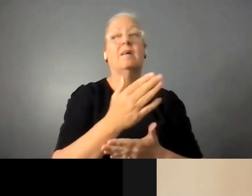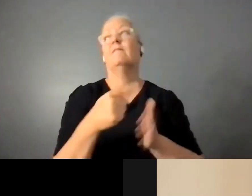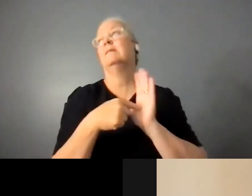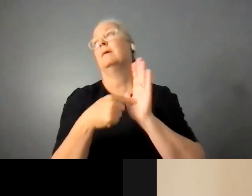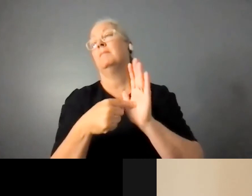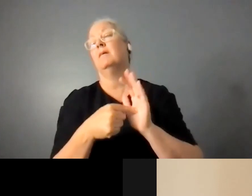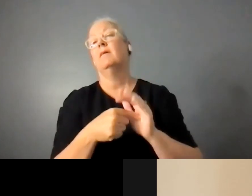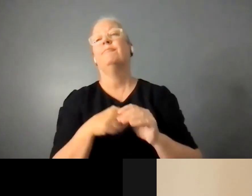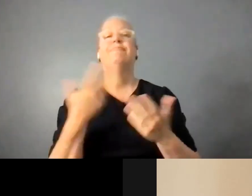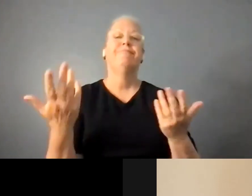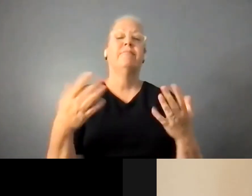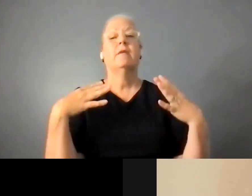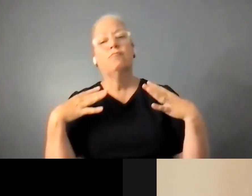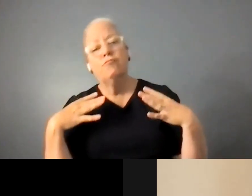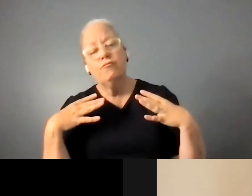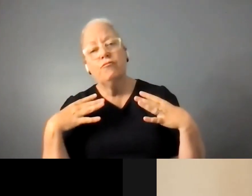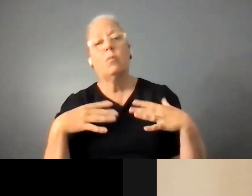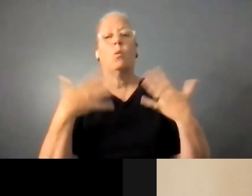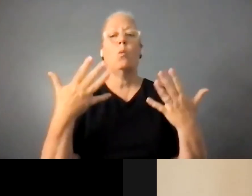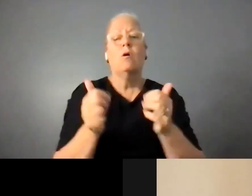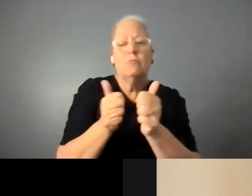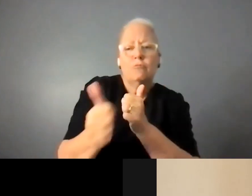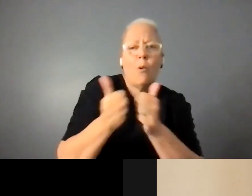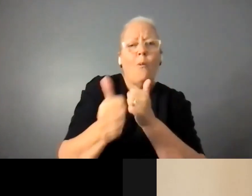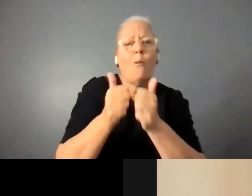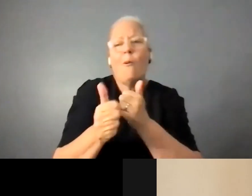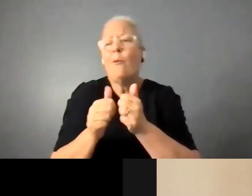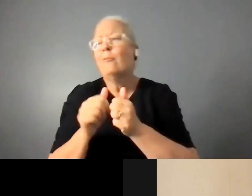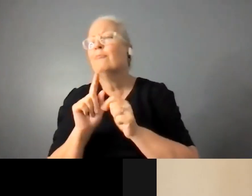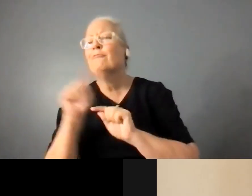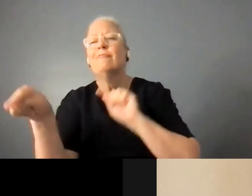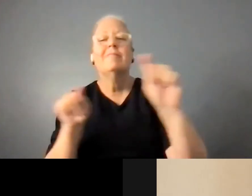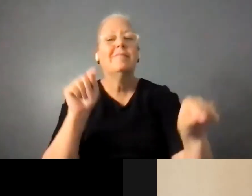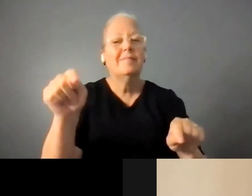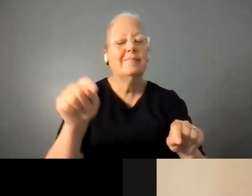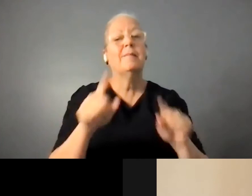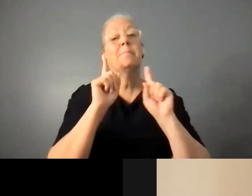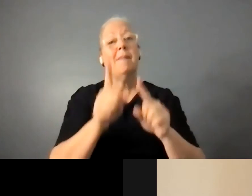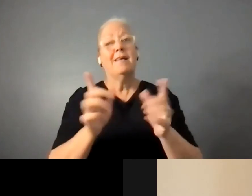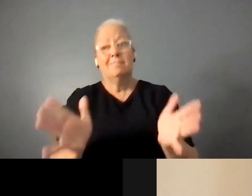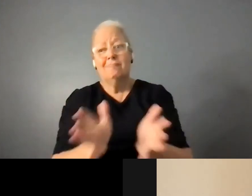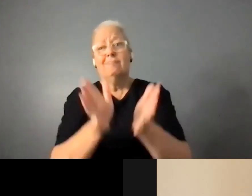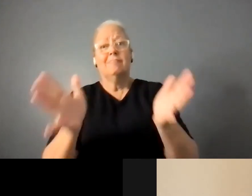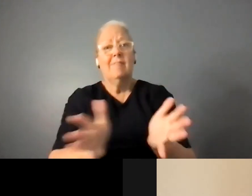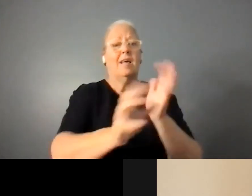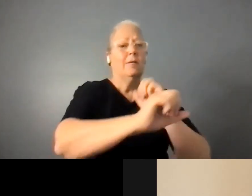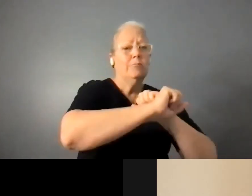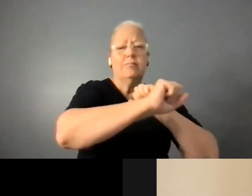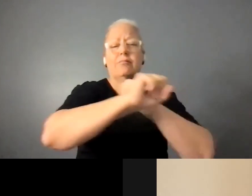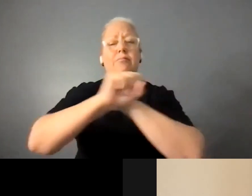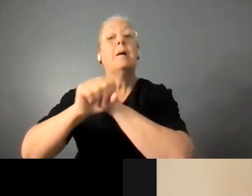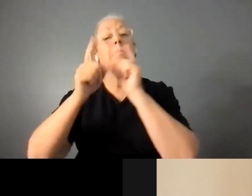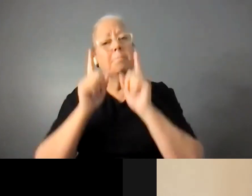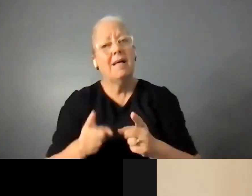leisure. So we can apply this and we have to promote this so that there are reform. But we have to reform these laws in